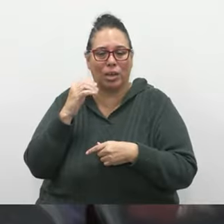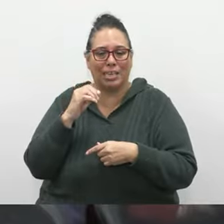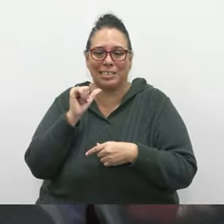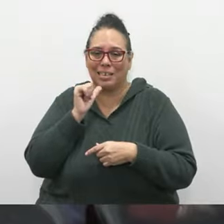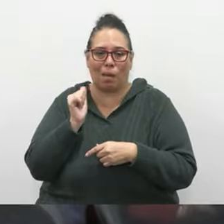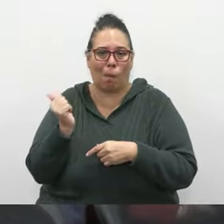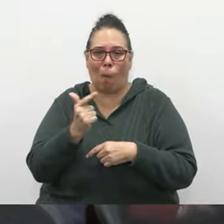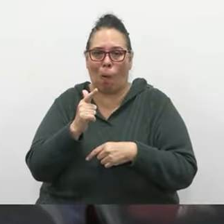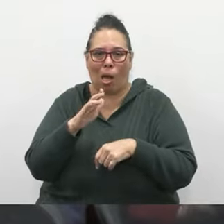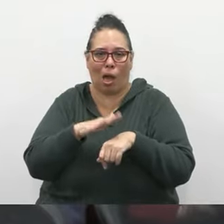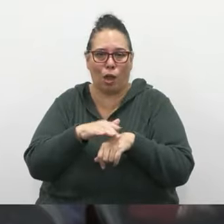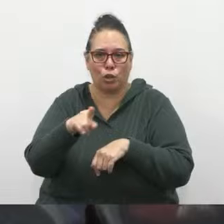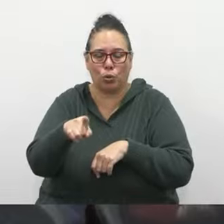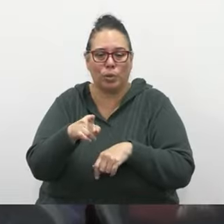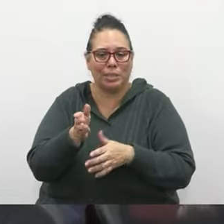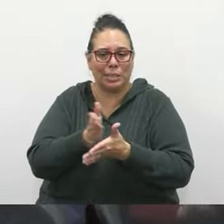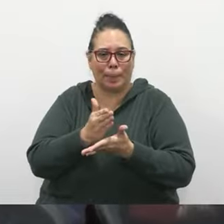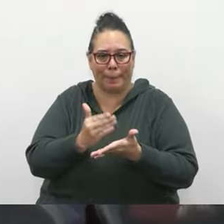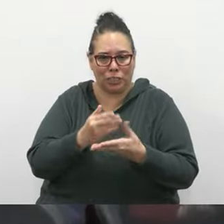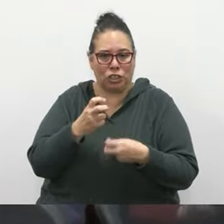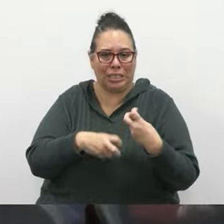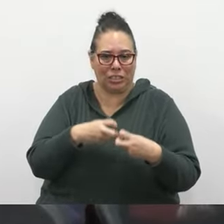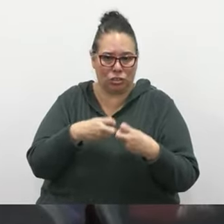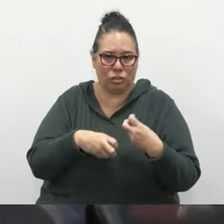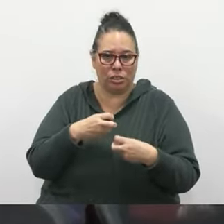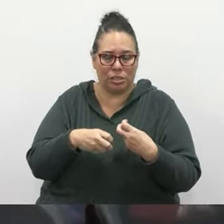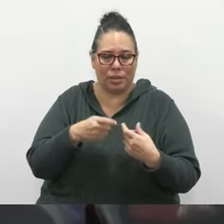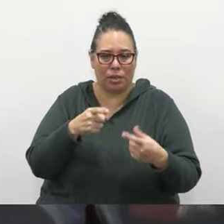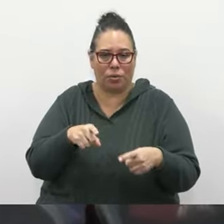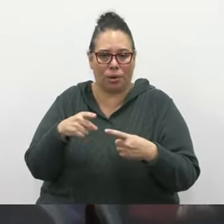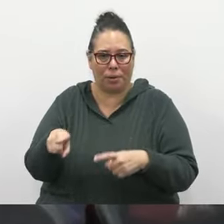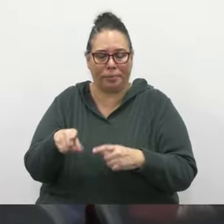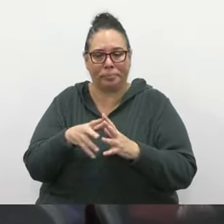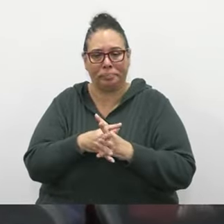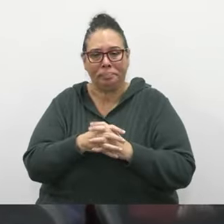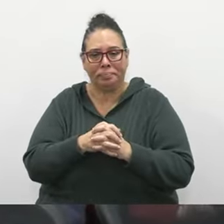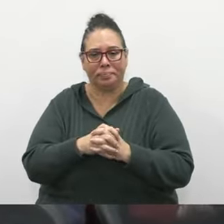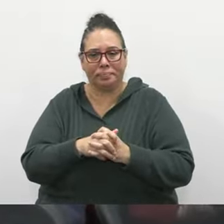It's because of the budget issues that are going on right now.